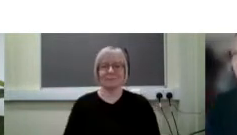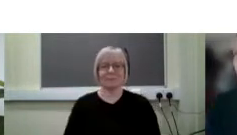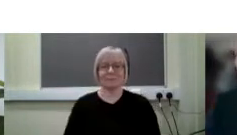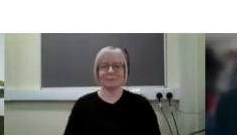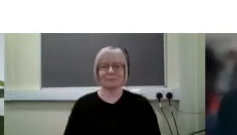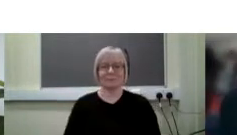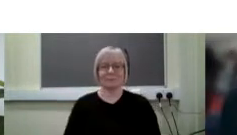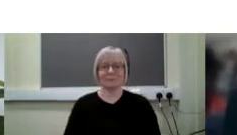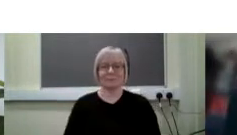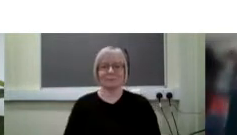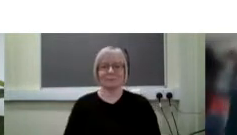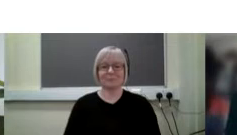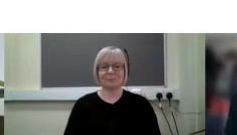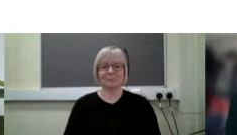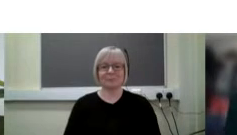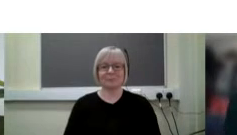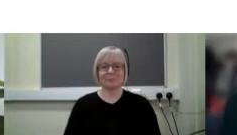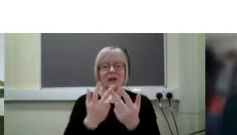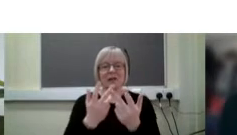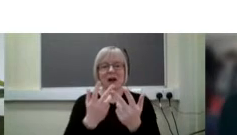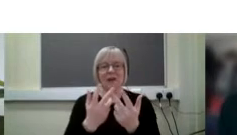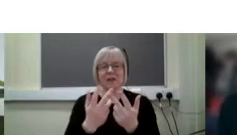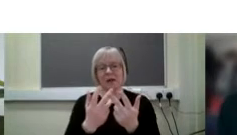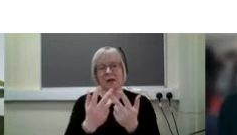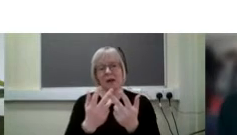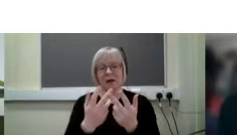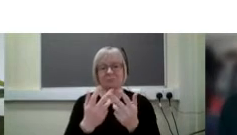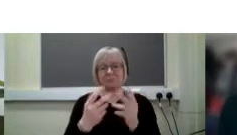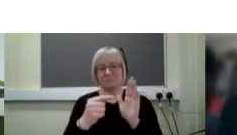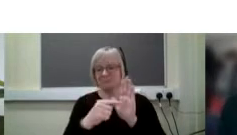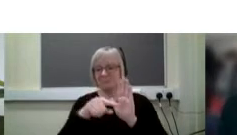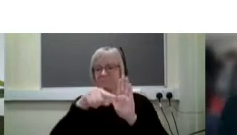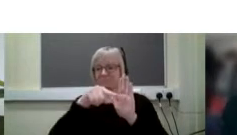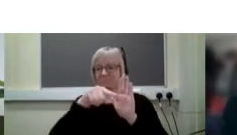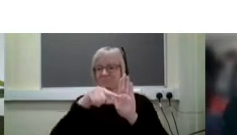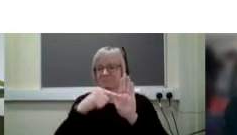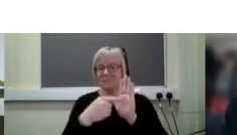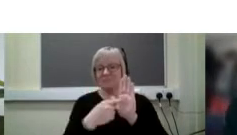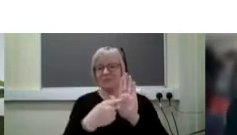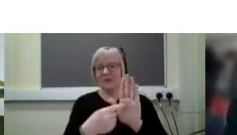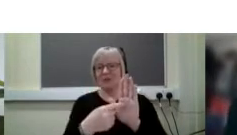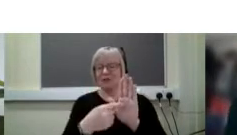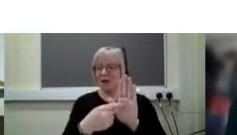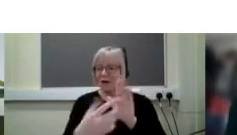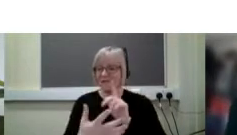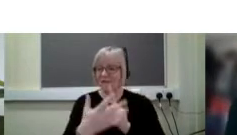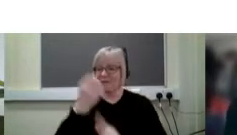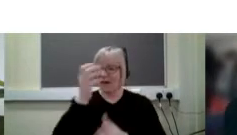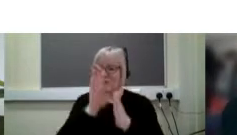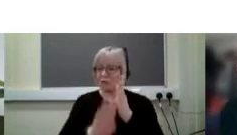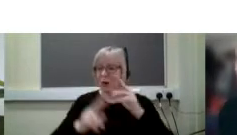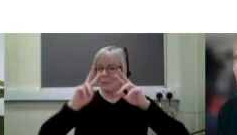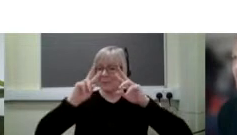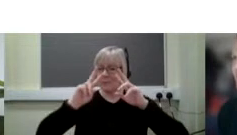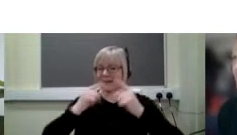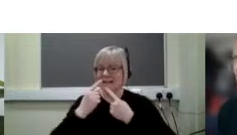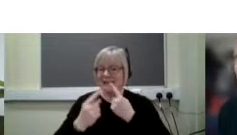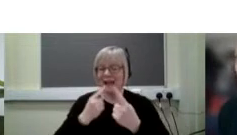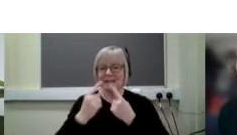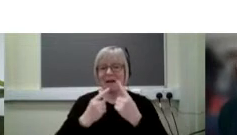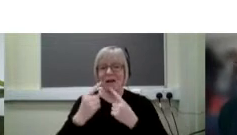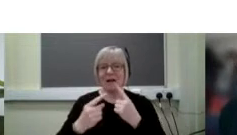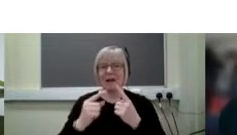So another feature that we found from the data was that stigma and